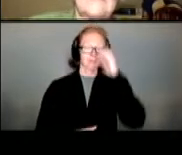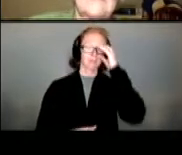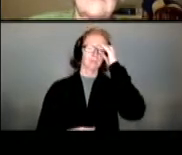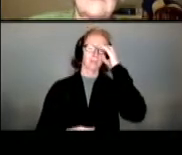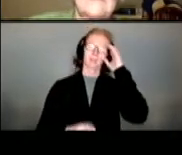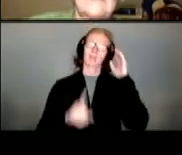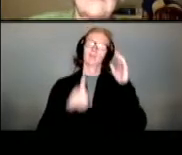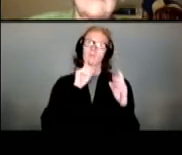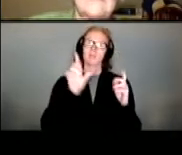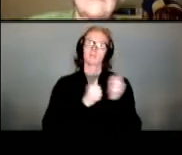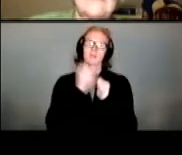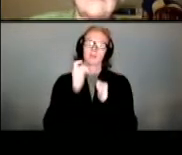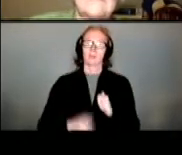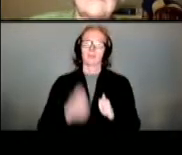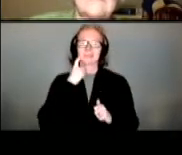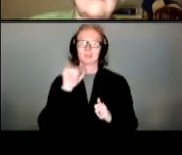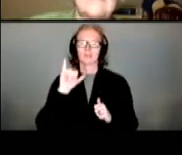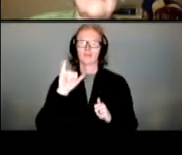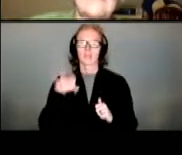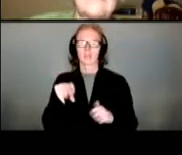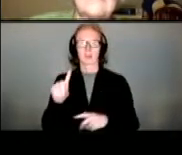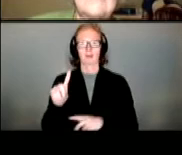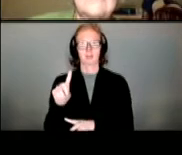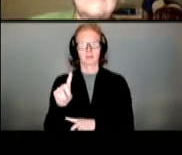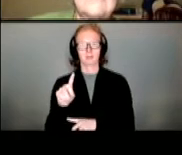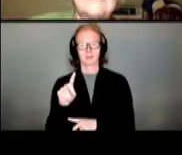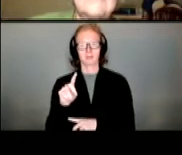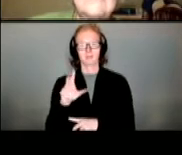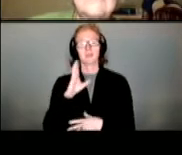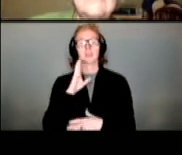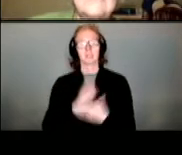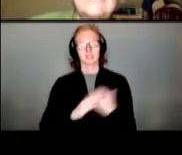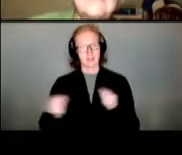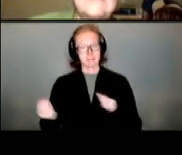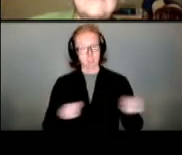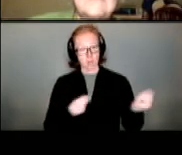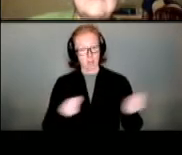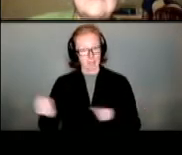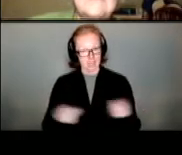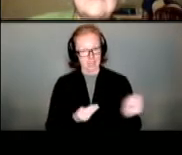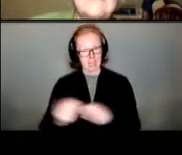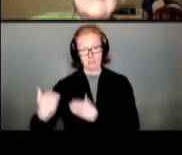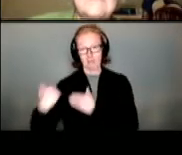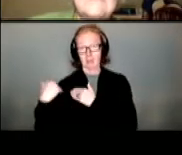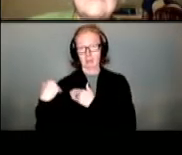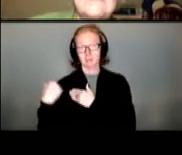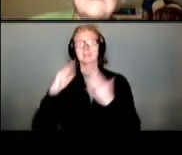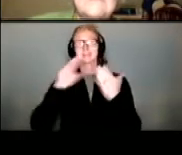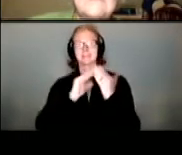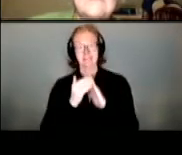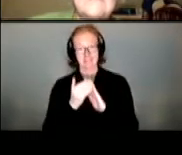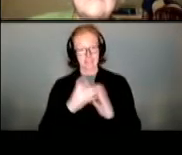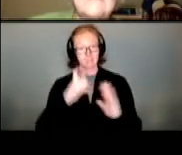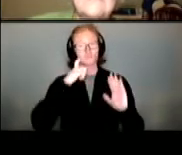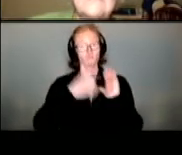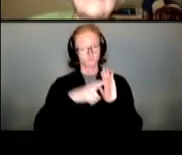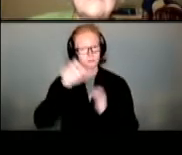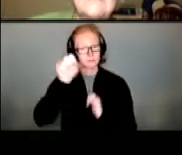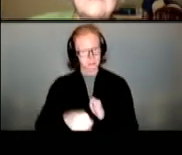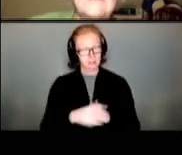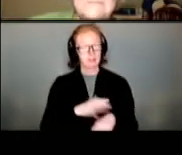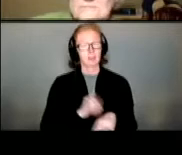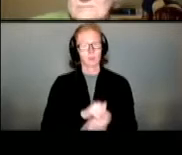just to follow up on what Jared was saying, there are some bargaining obligations that the city acknowledged back